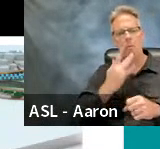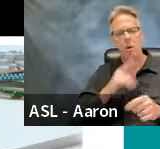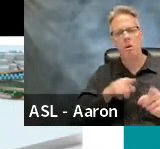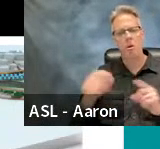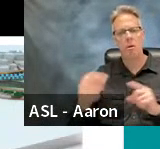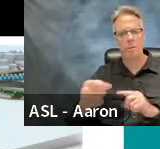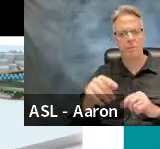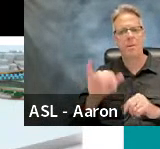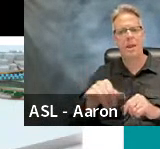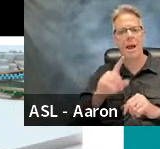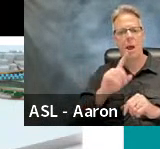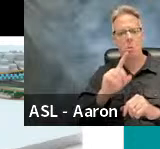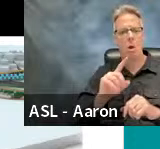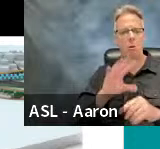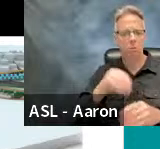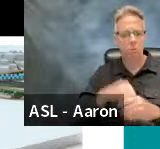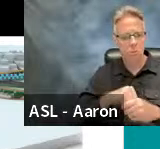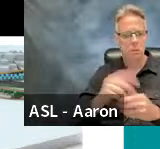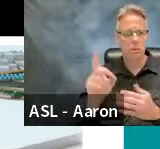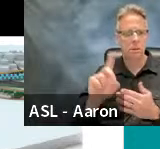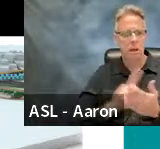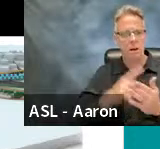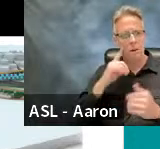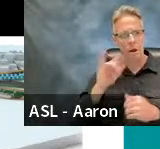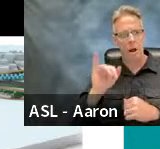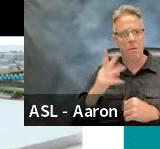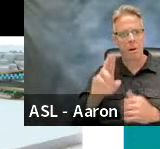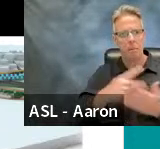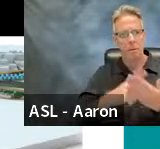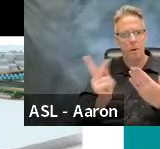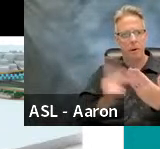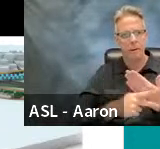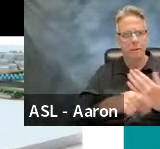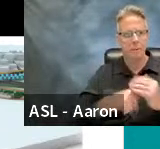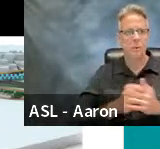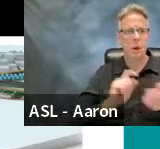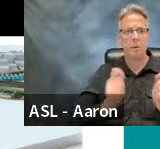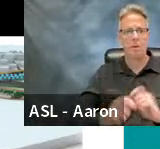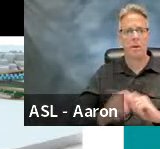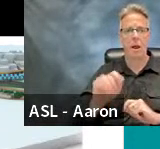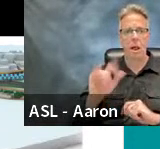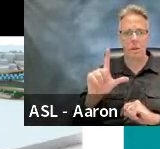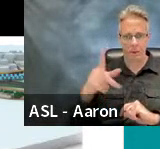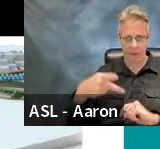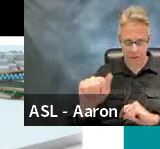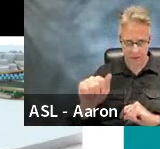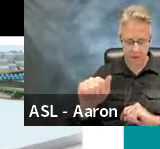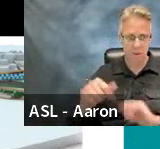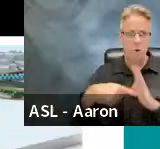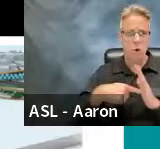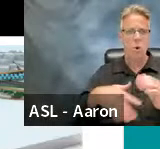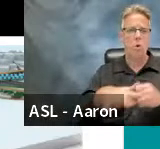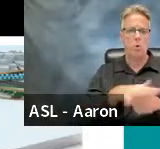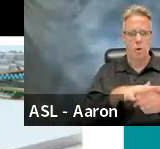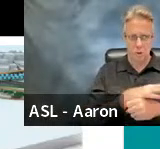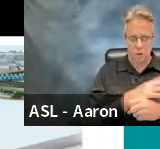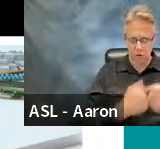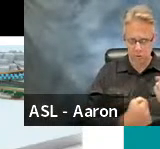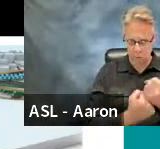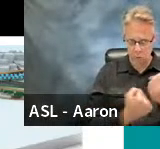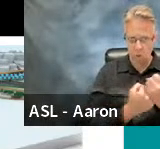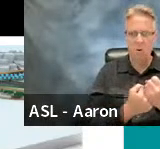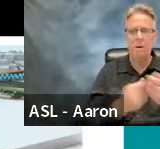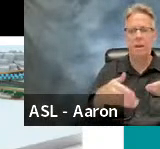the foundational elements of design for the IBR program. The modified LPA demonstrates regional support and allows the